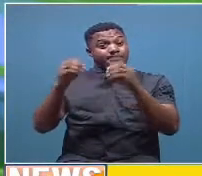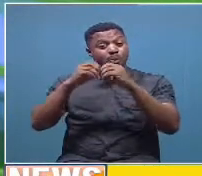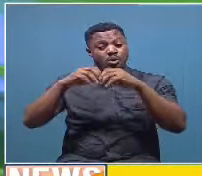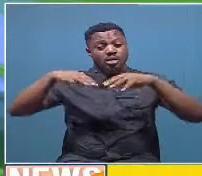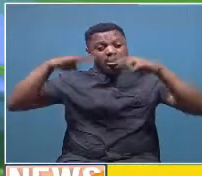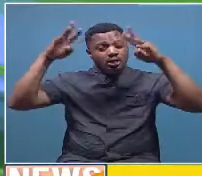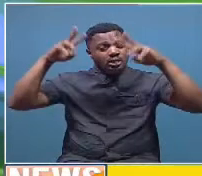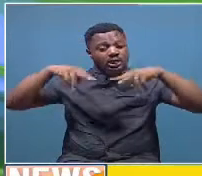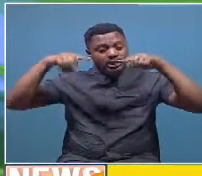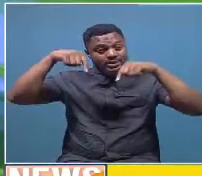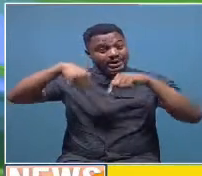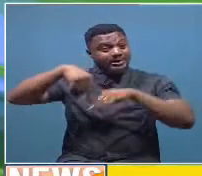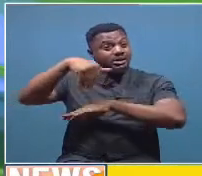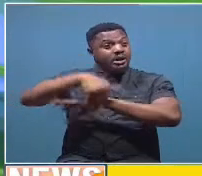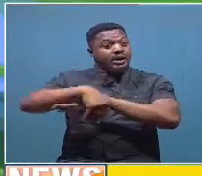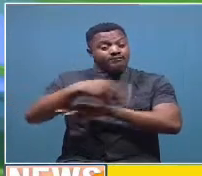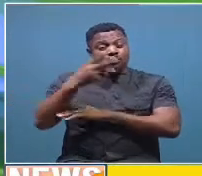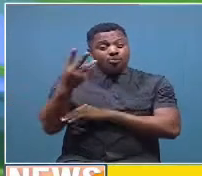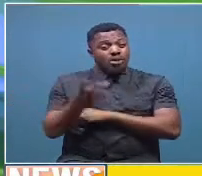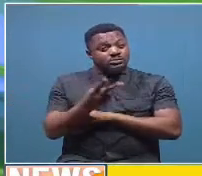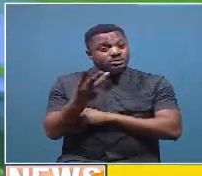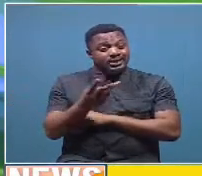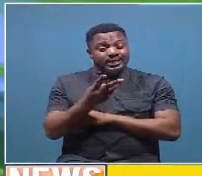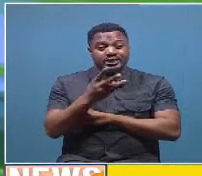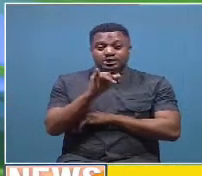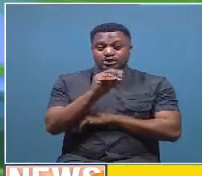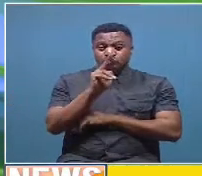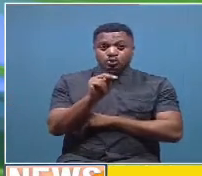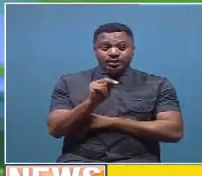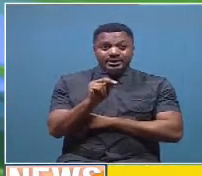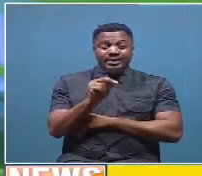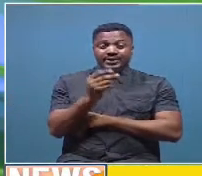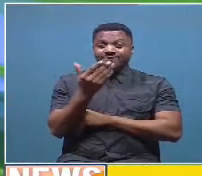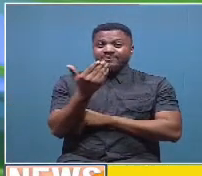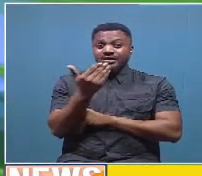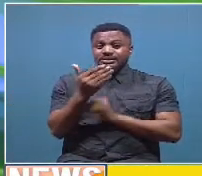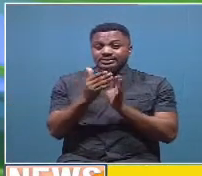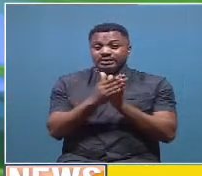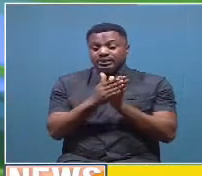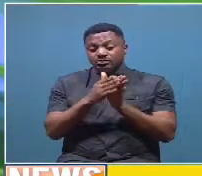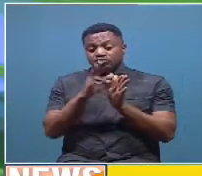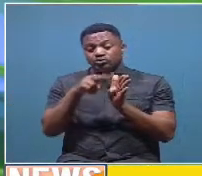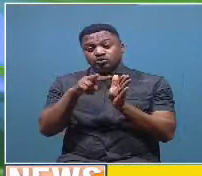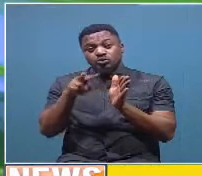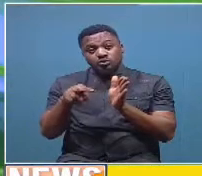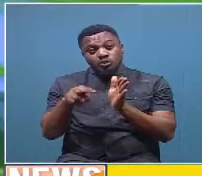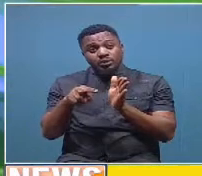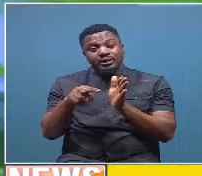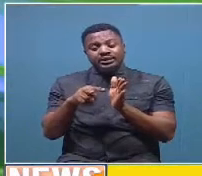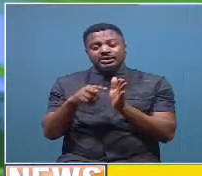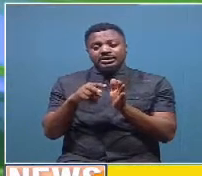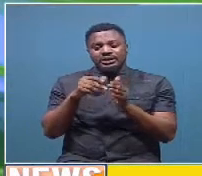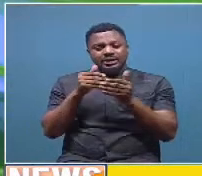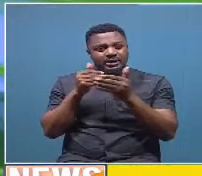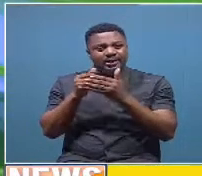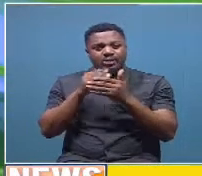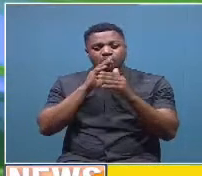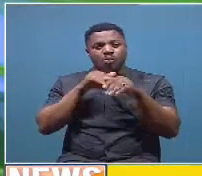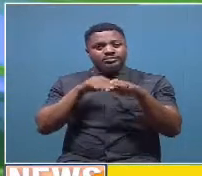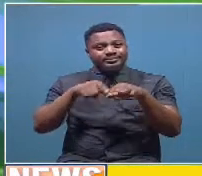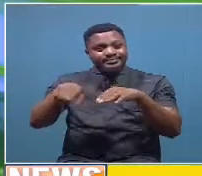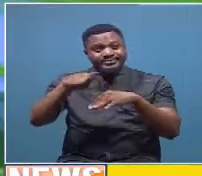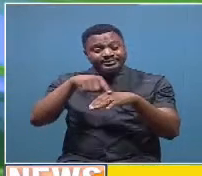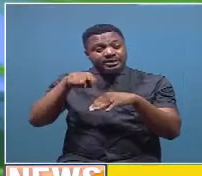rains tonight, Wednesday, June 15, 2022, along the coastal cities